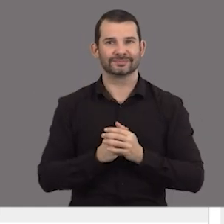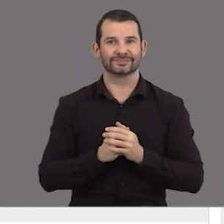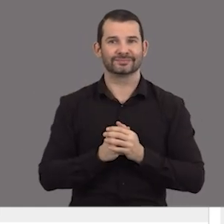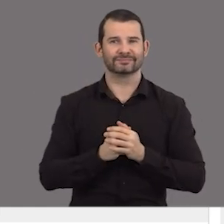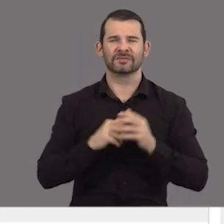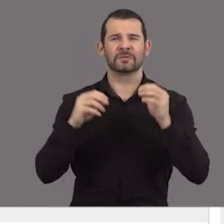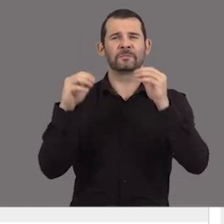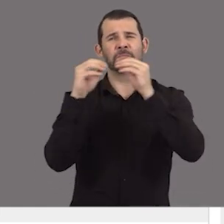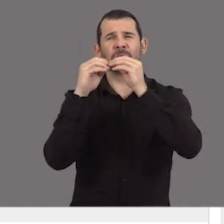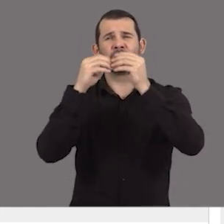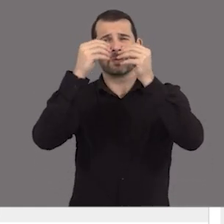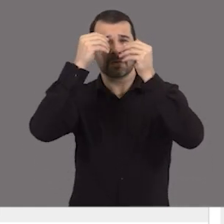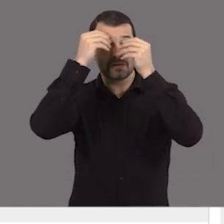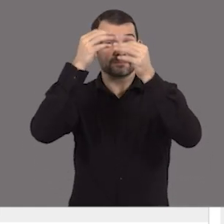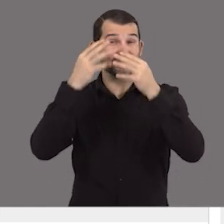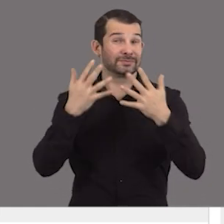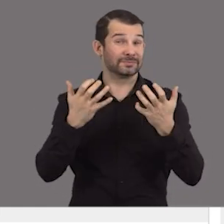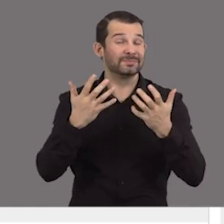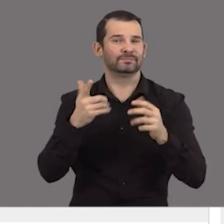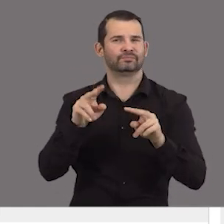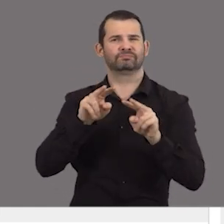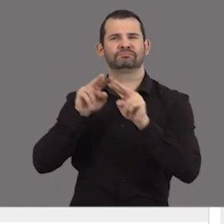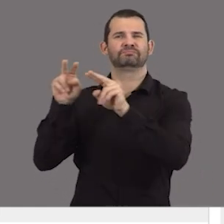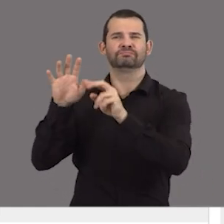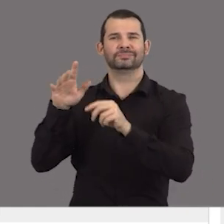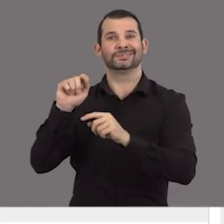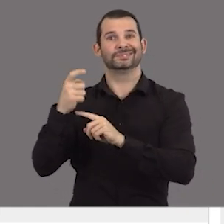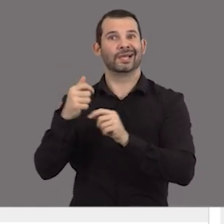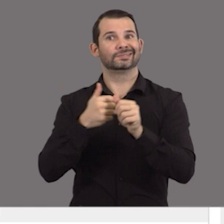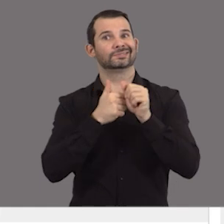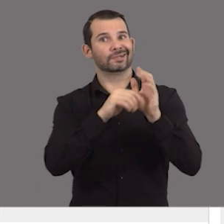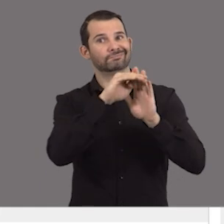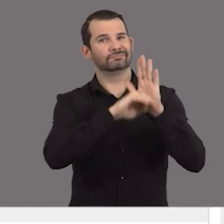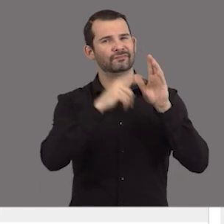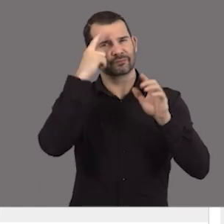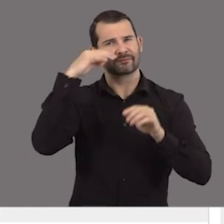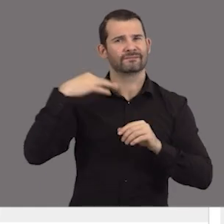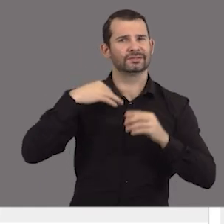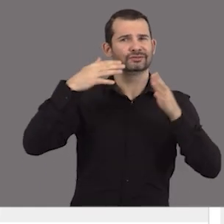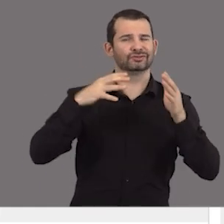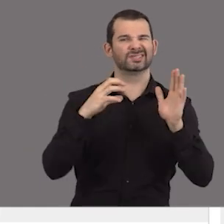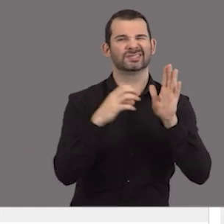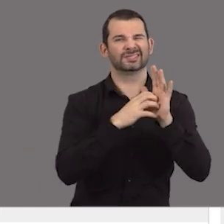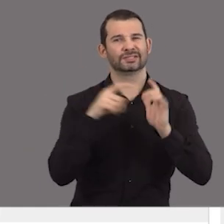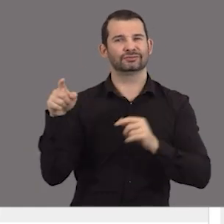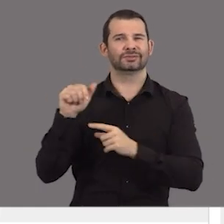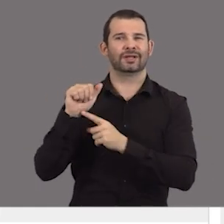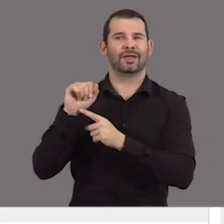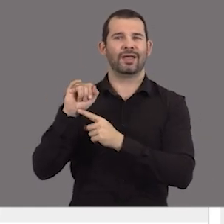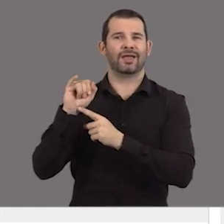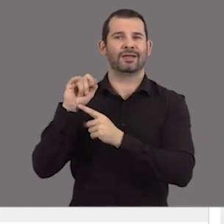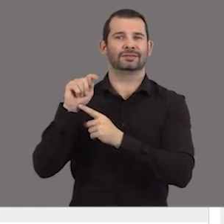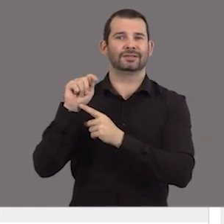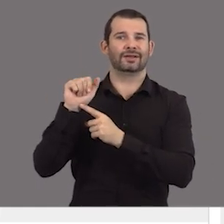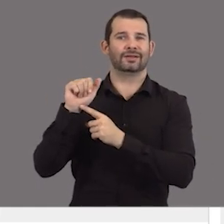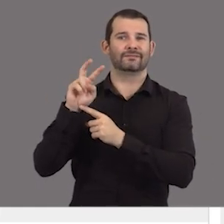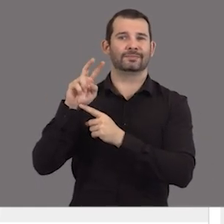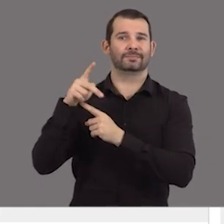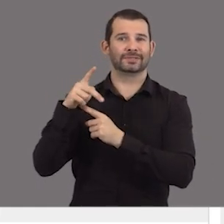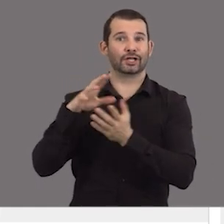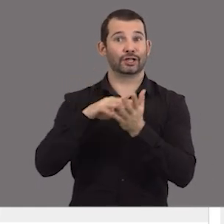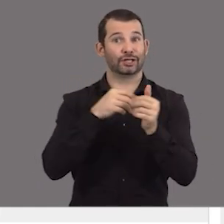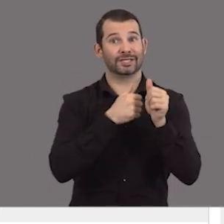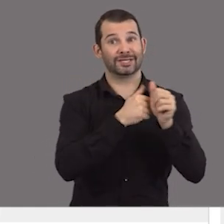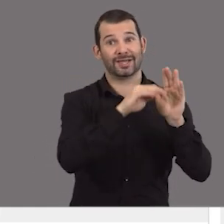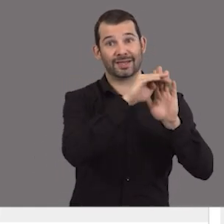village. For more information, refer to the Tax Guide for Volunteers section of the ITAVP Learning